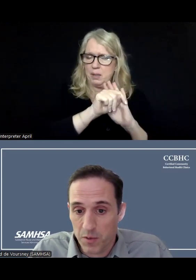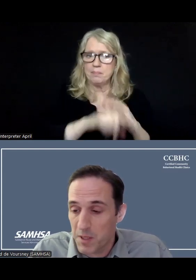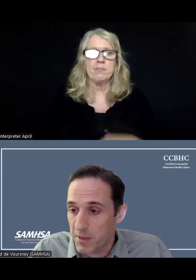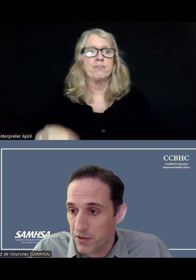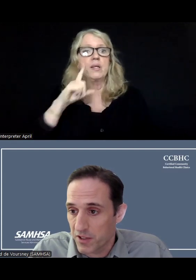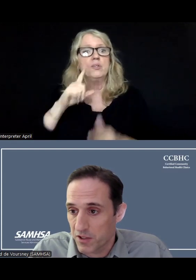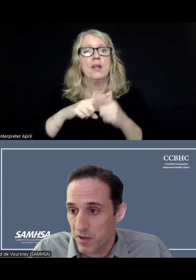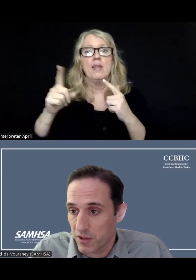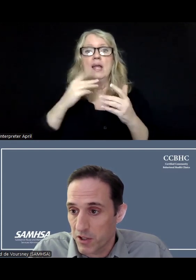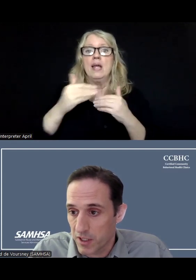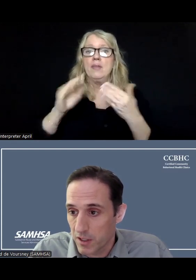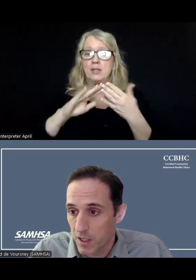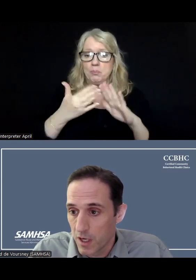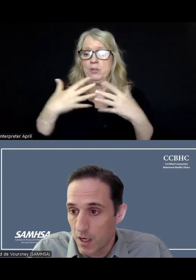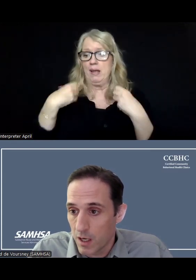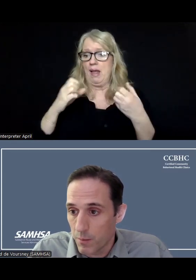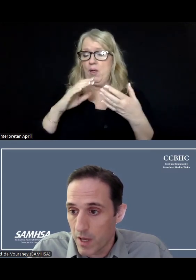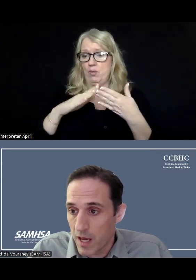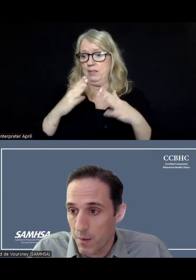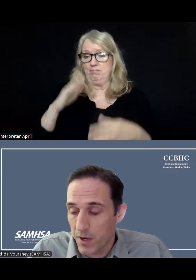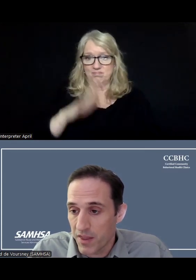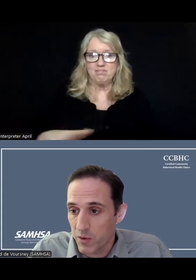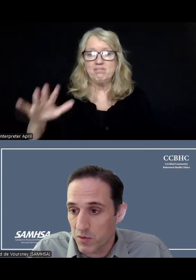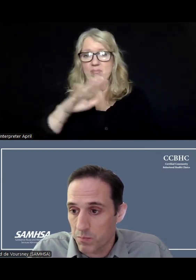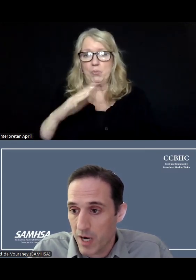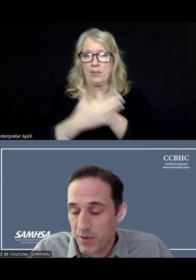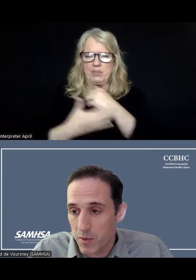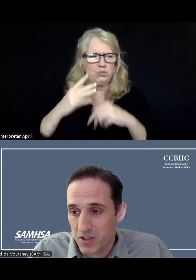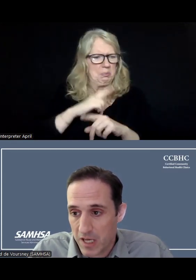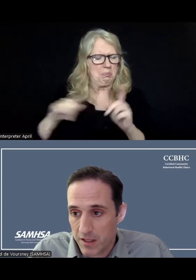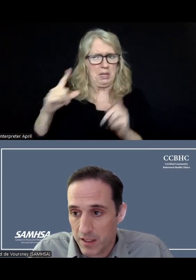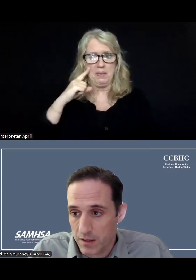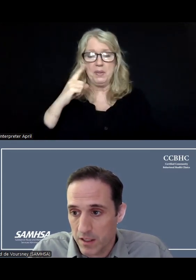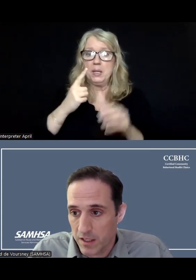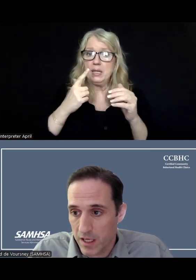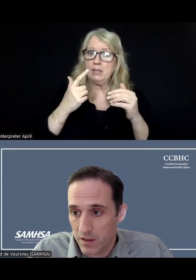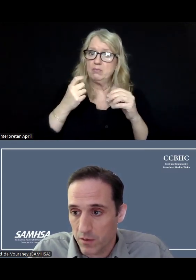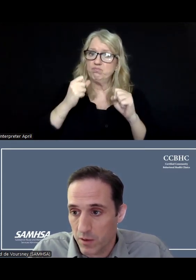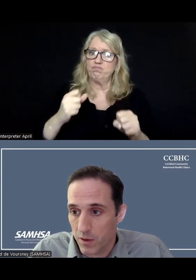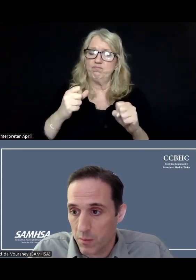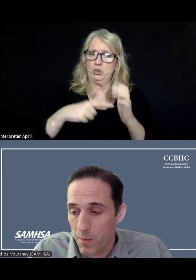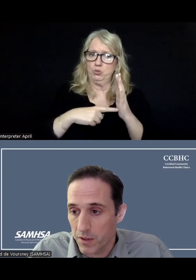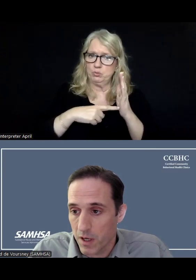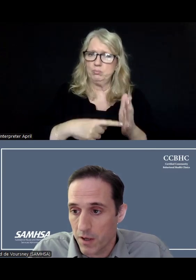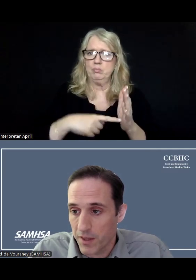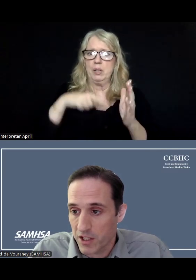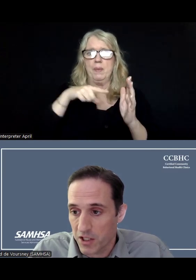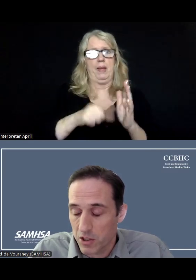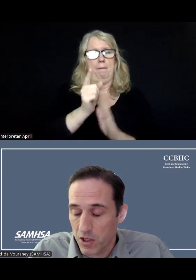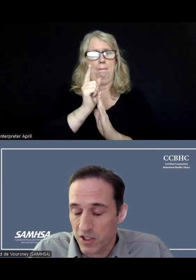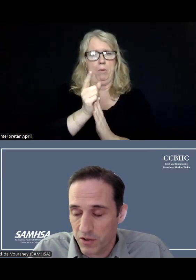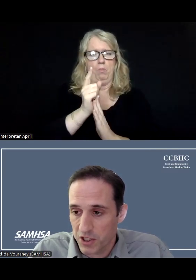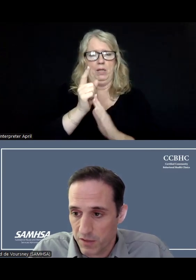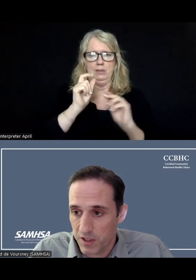construction of community mental health centers around the country. But I think it was perhaps the most salient indicator or moment